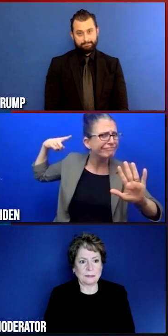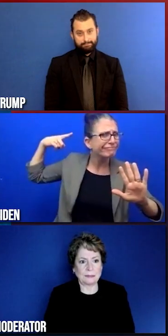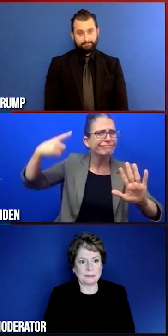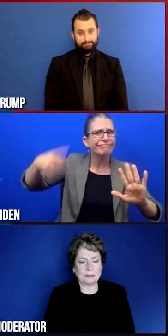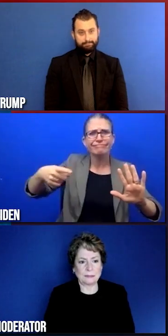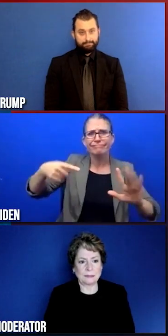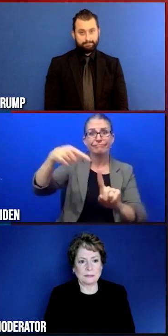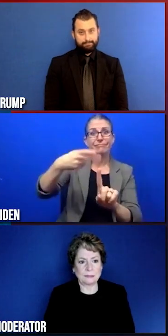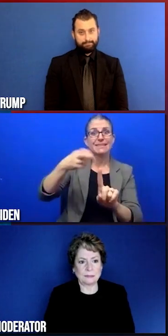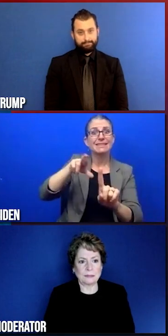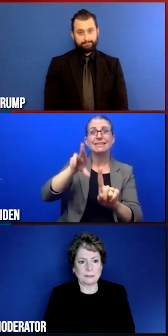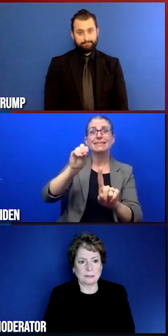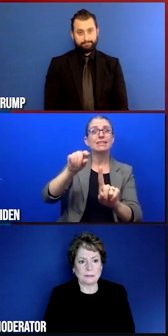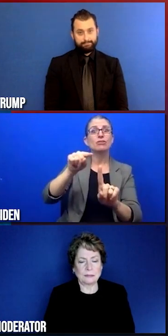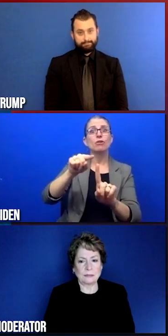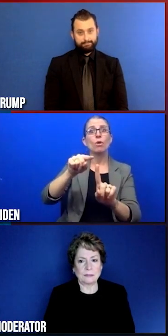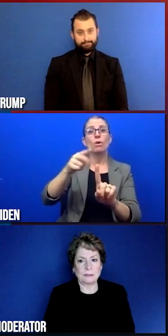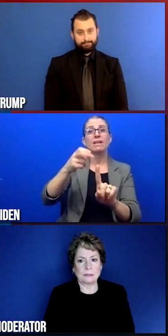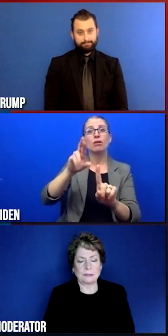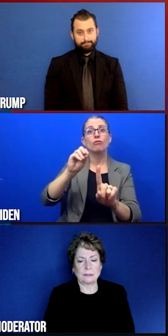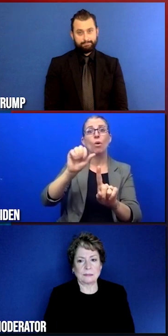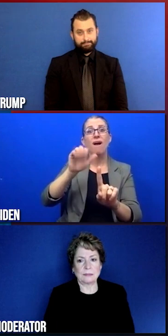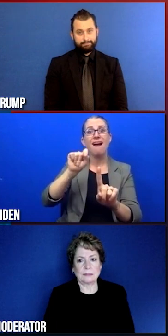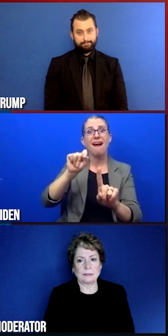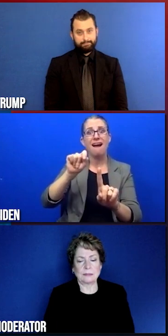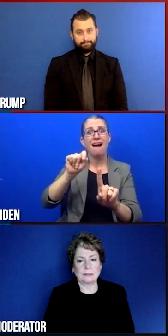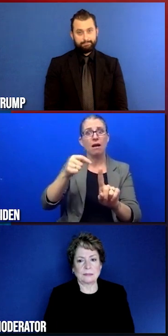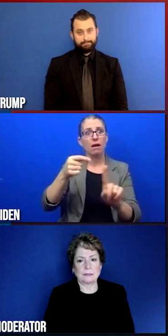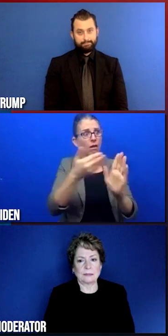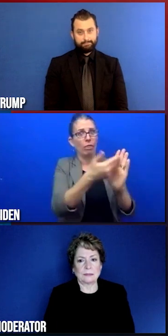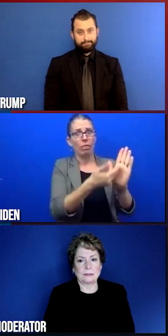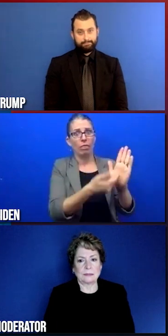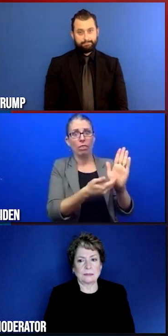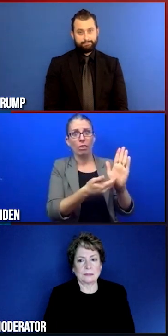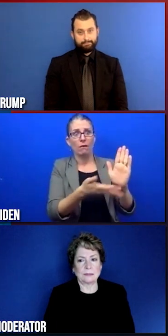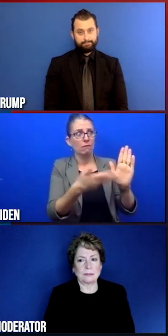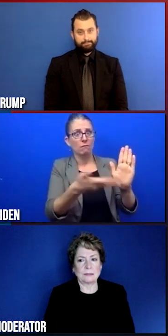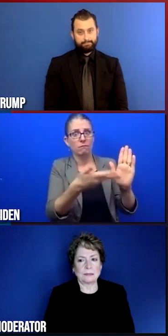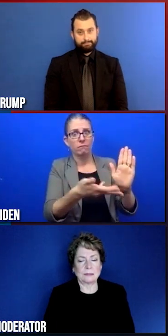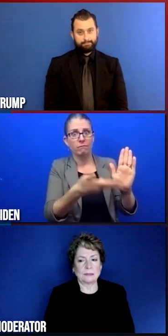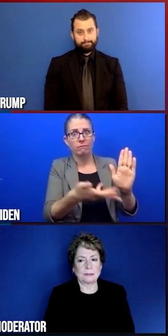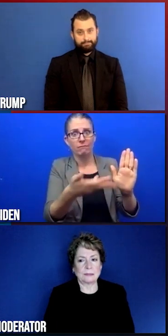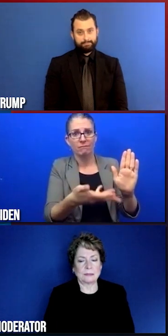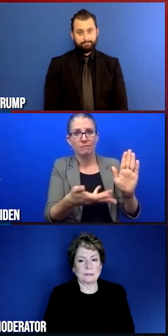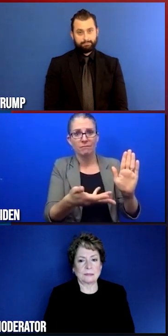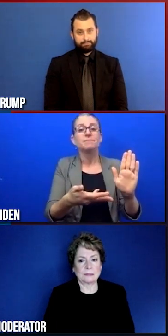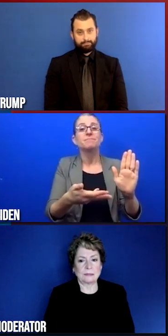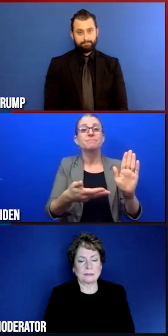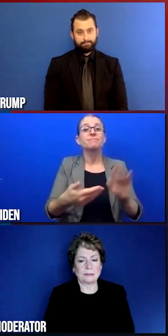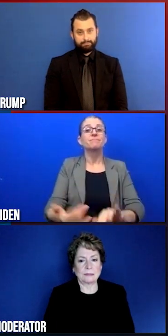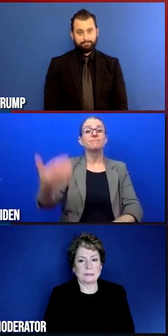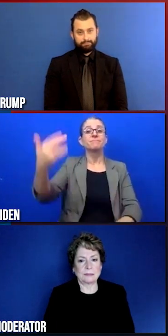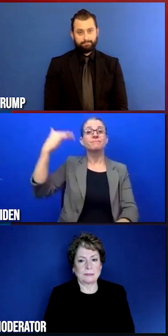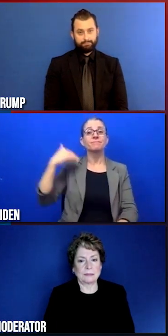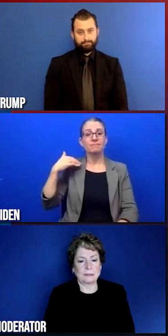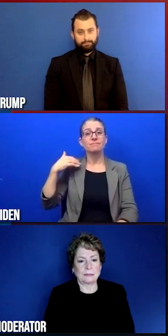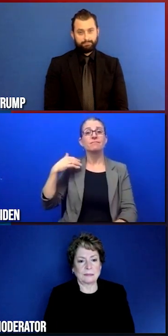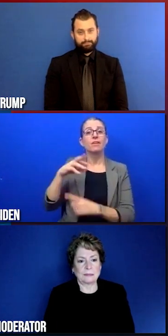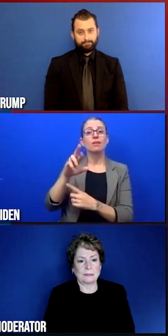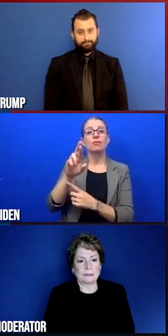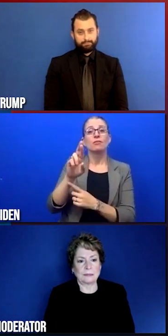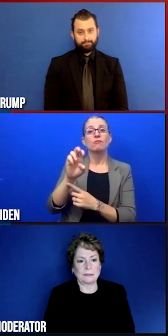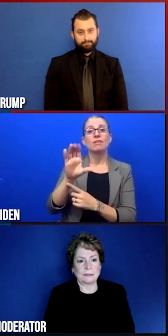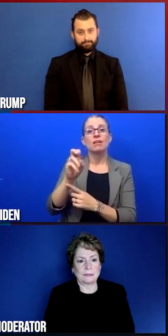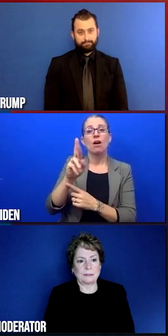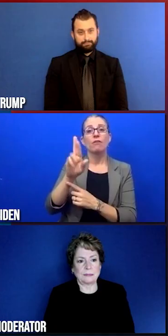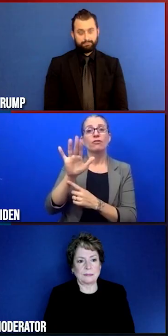And look at what's happening. When I was in charge of the Recovery Act with $800 billion, I was able to get $145